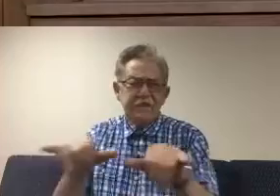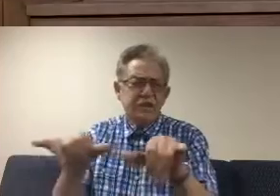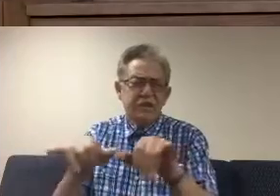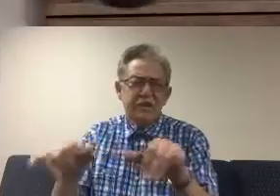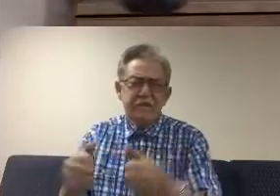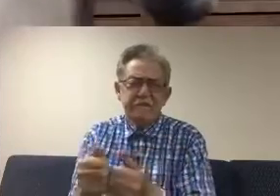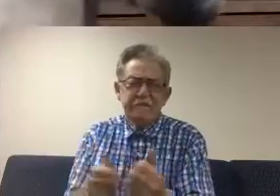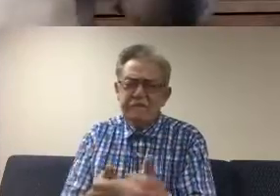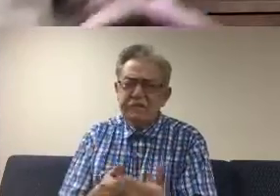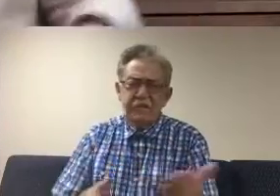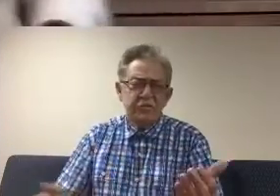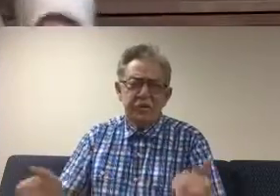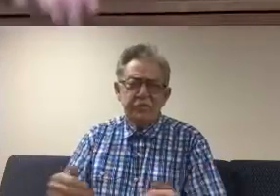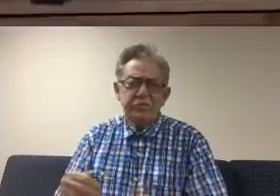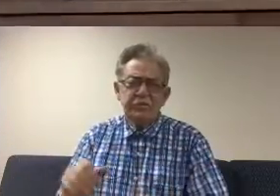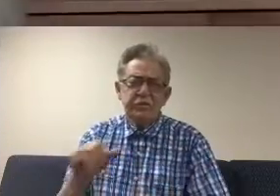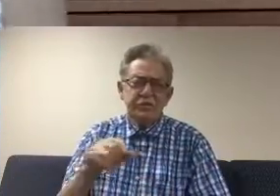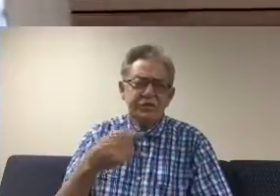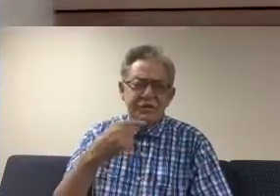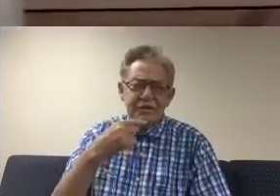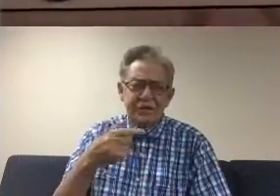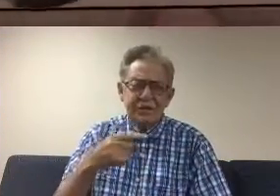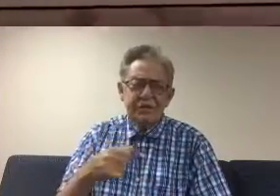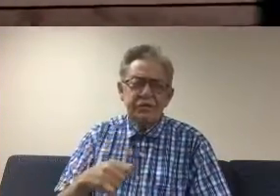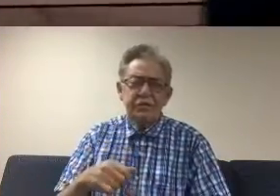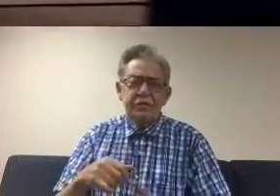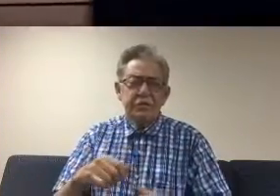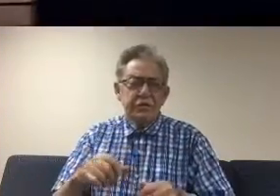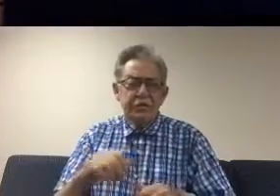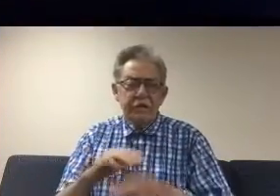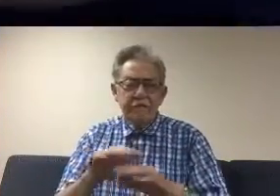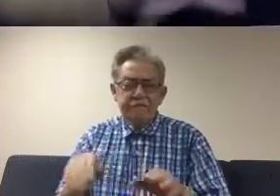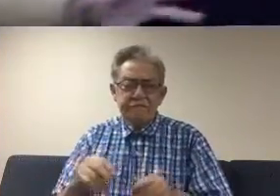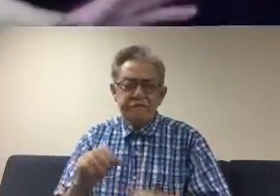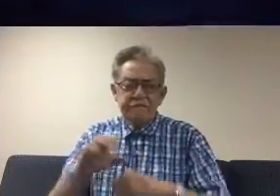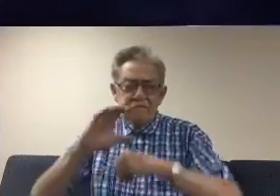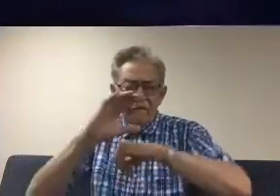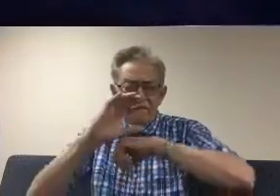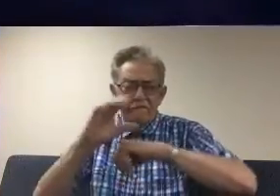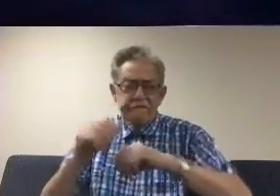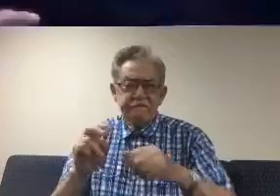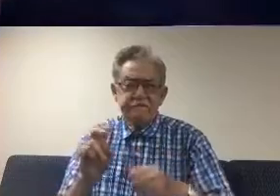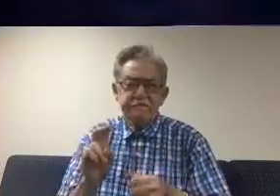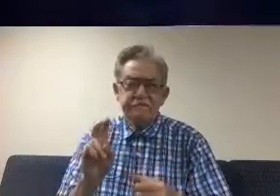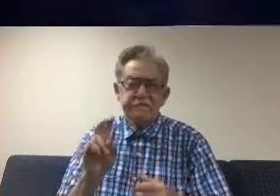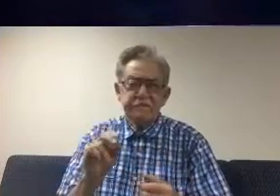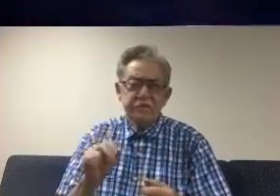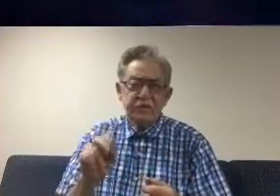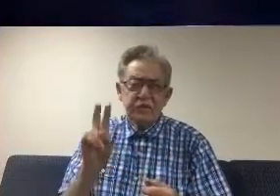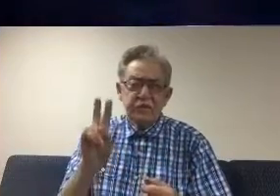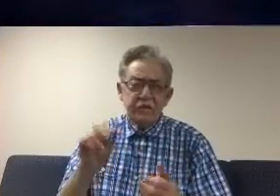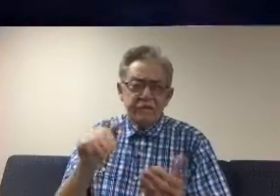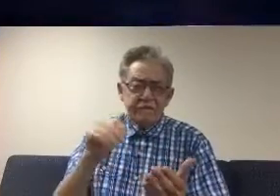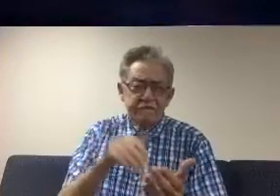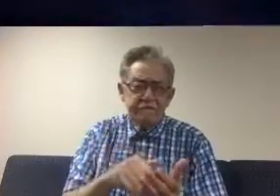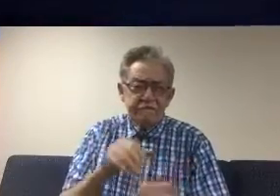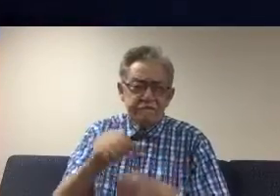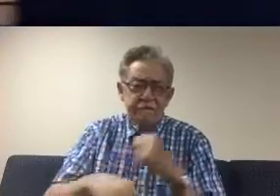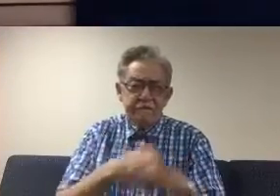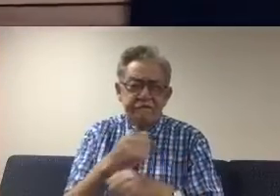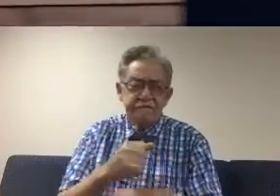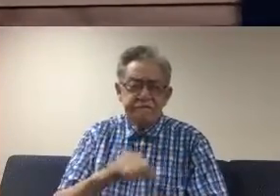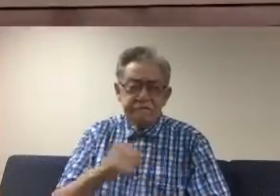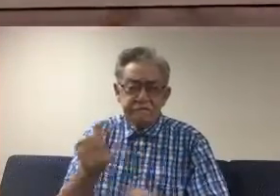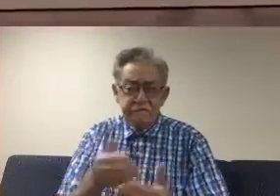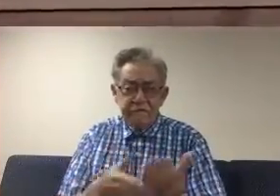some things that the culture is saying today that we have said as a church for 2,000 years. But there are other things that are being said today